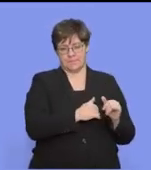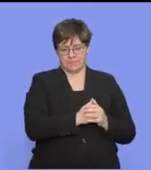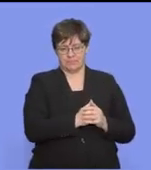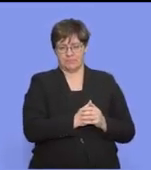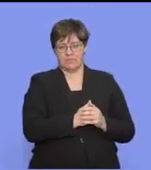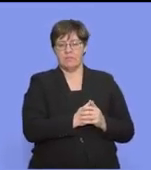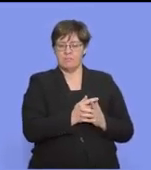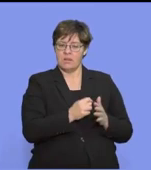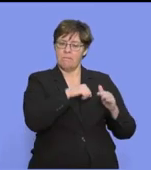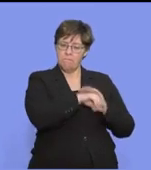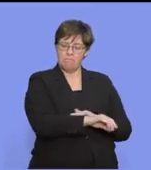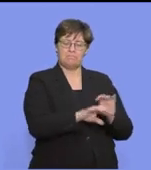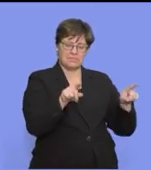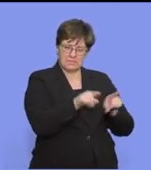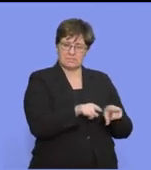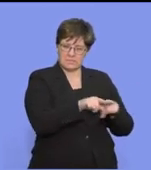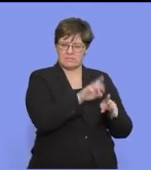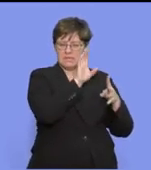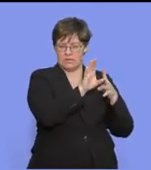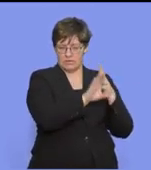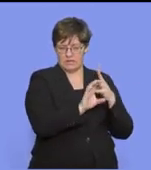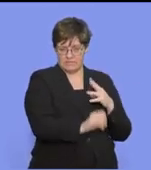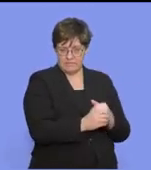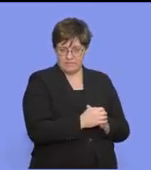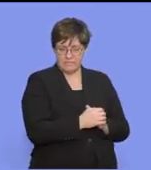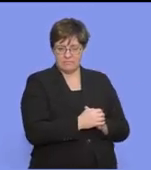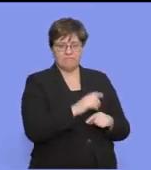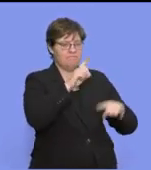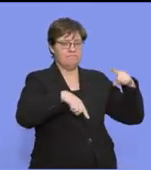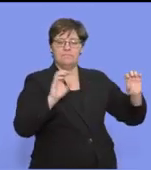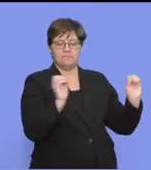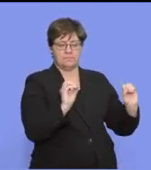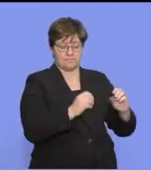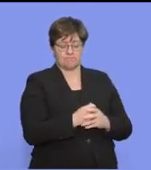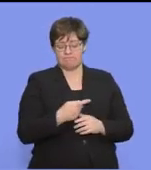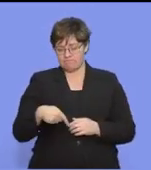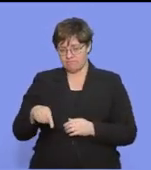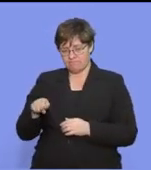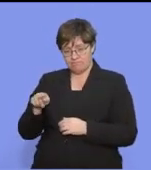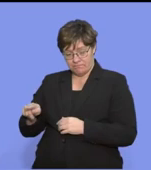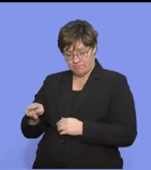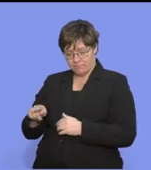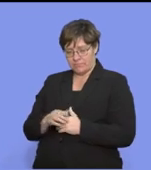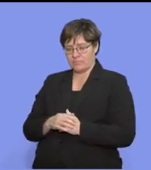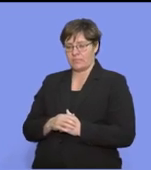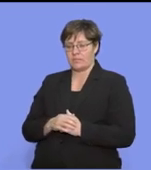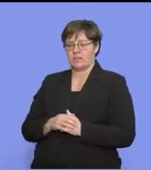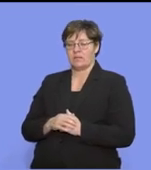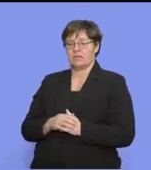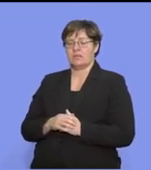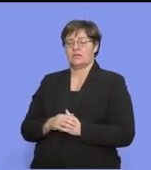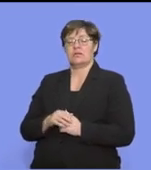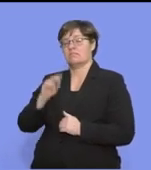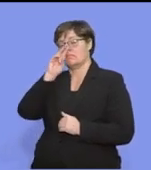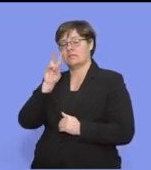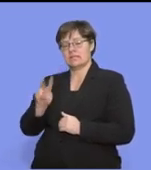the organisms were the same. So they were all born with exactly the same characteristic, and there was no variation. Whereas